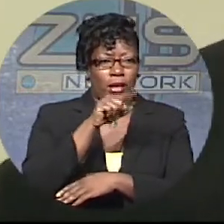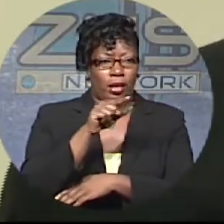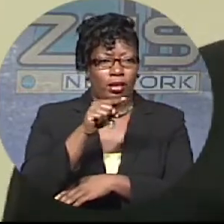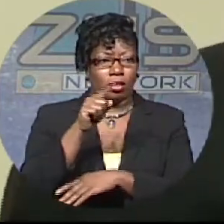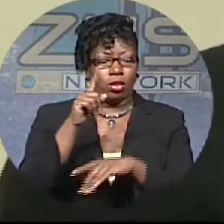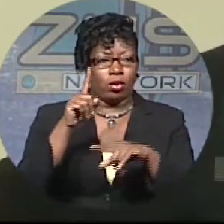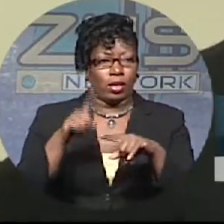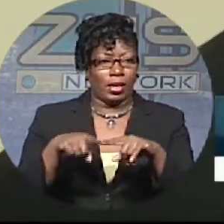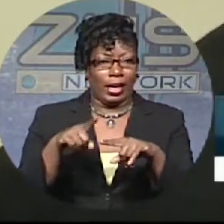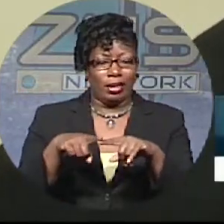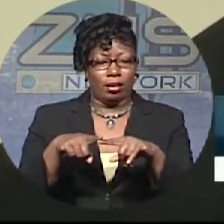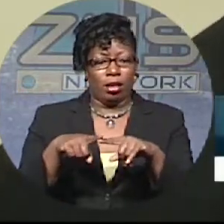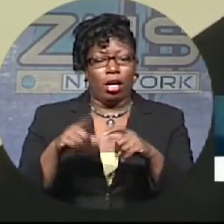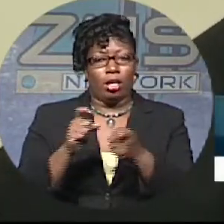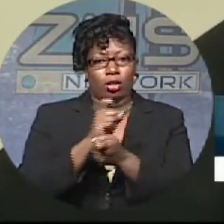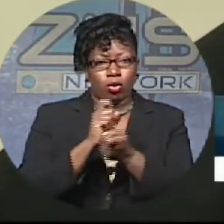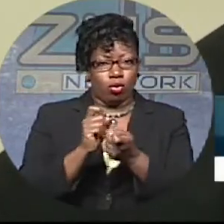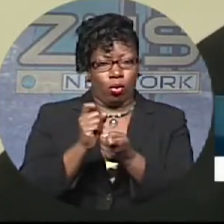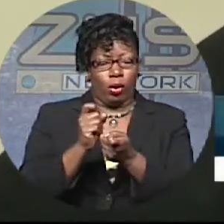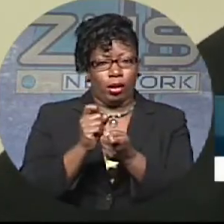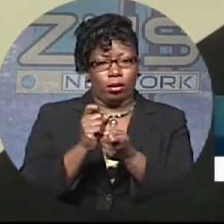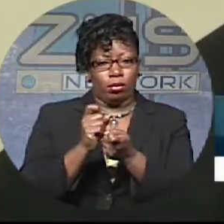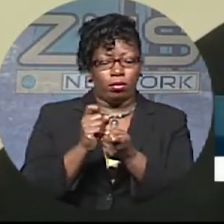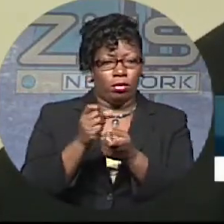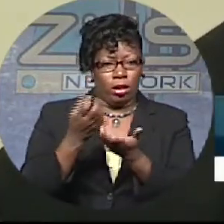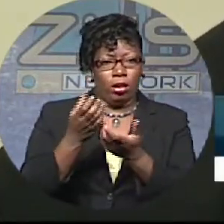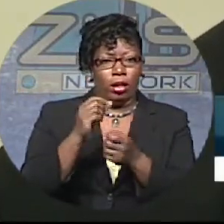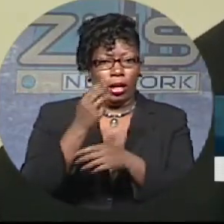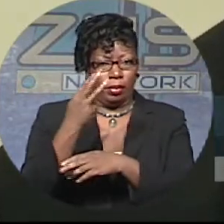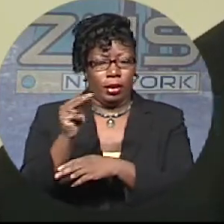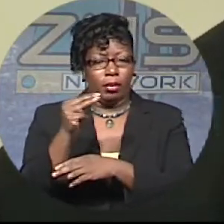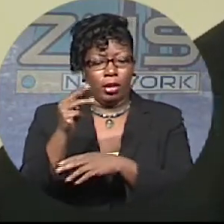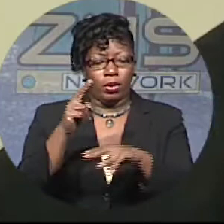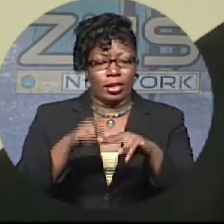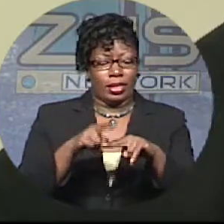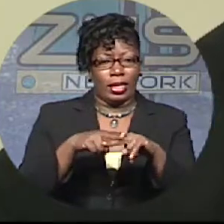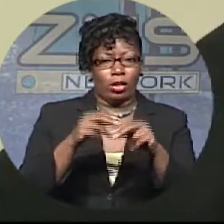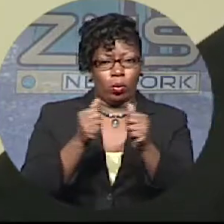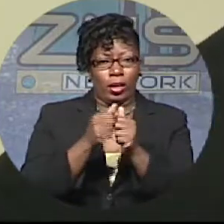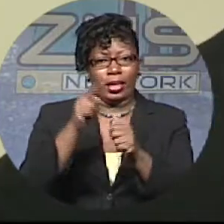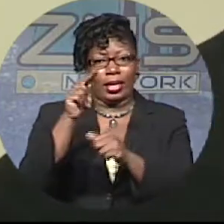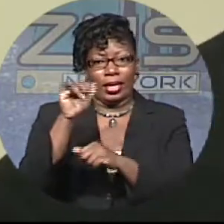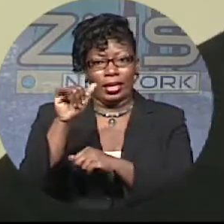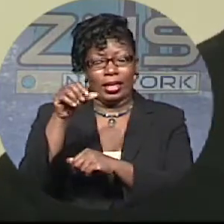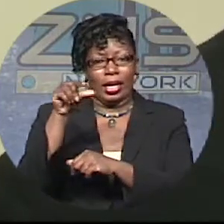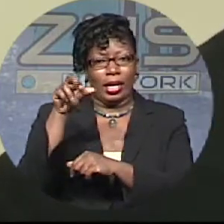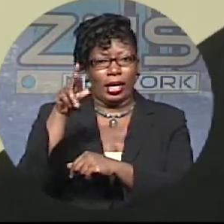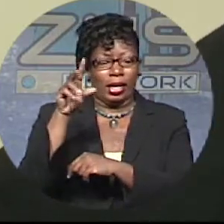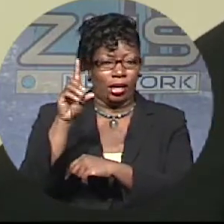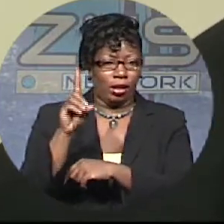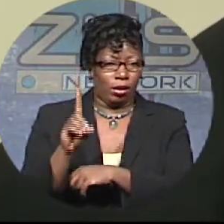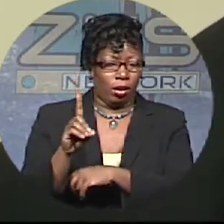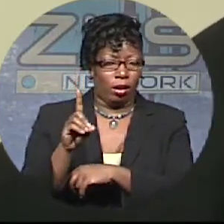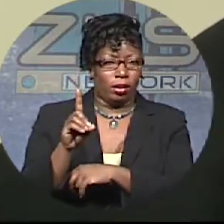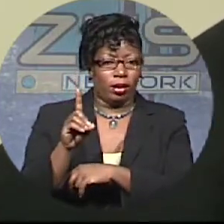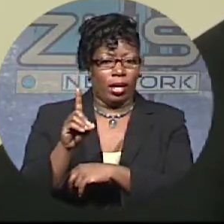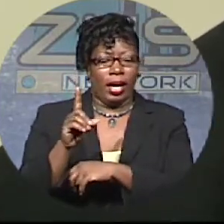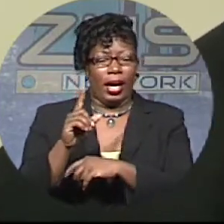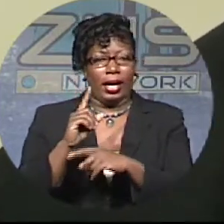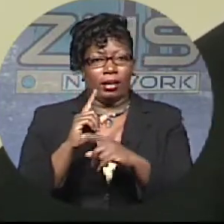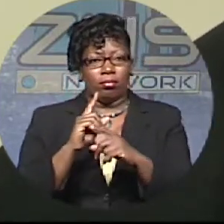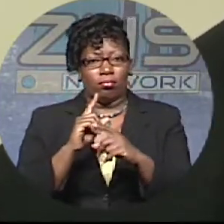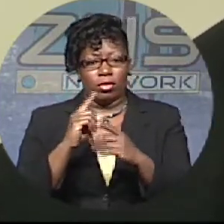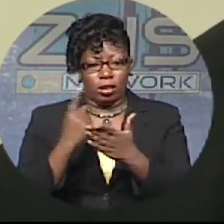couldn't contaminate him. He would have sat down with Nygaard to discuss stem cells. So would Dwayne Sands have done that